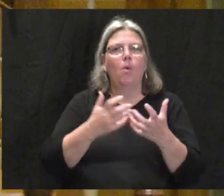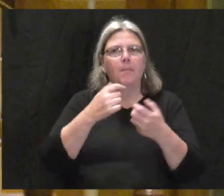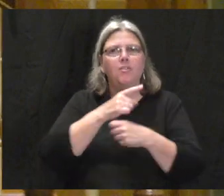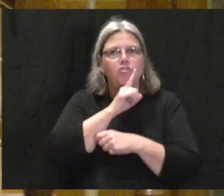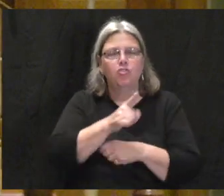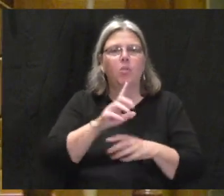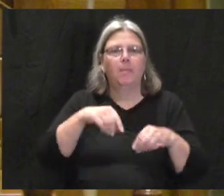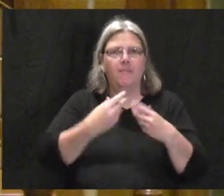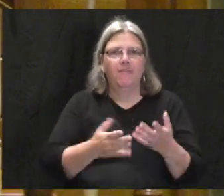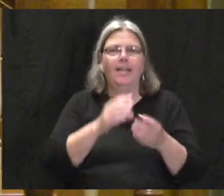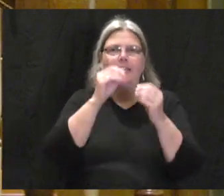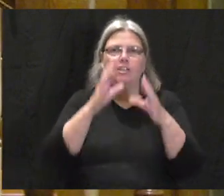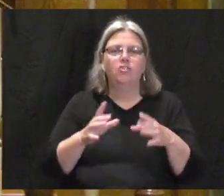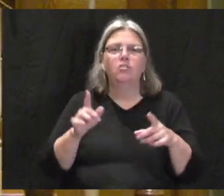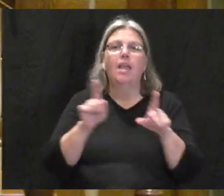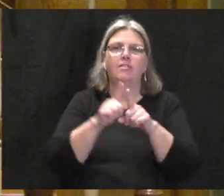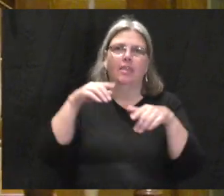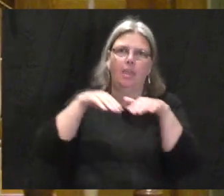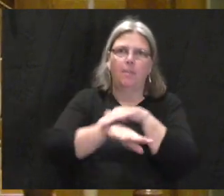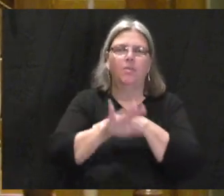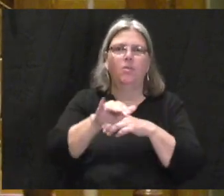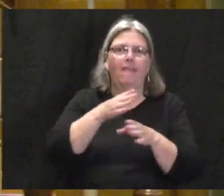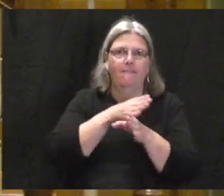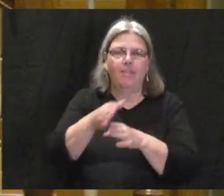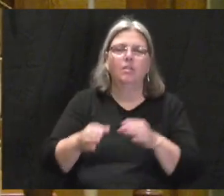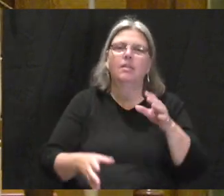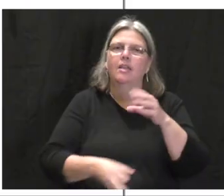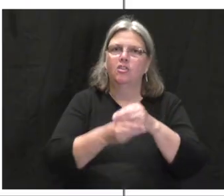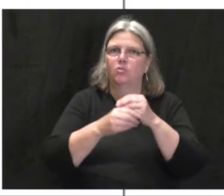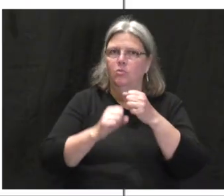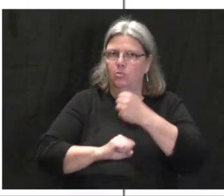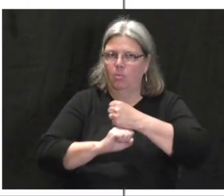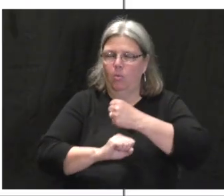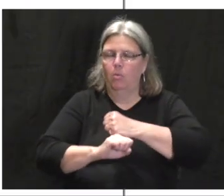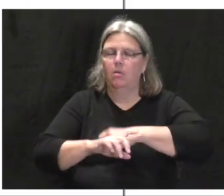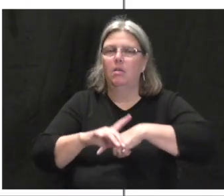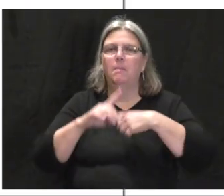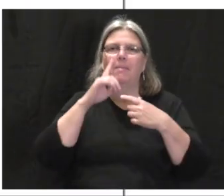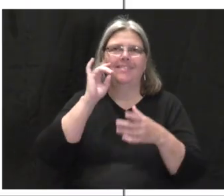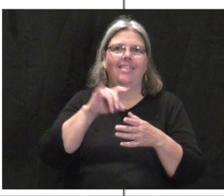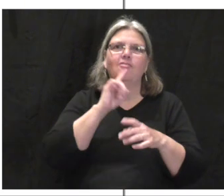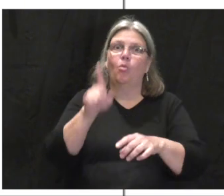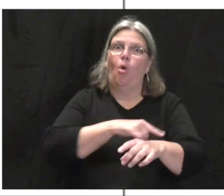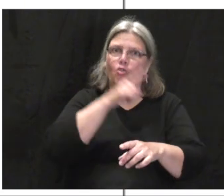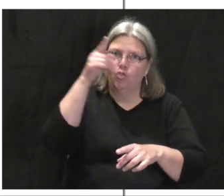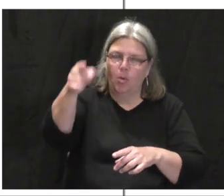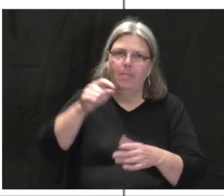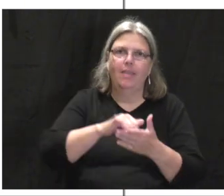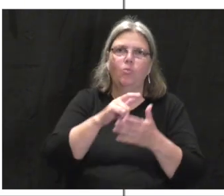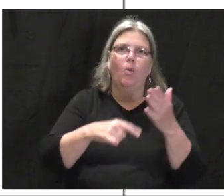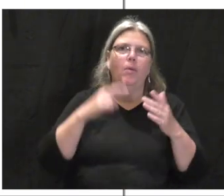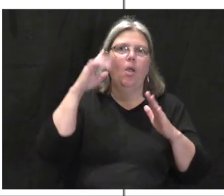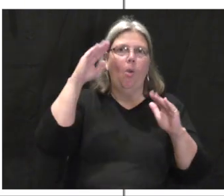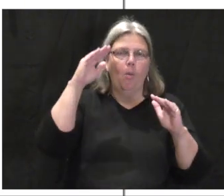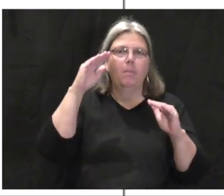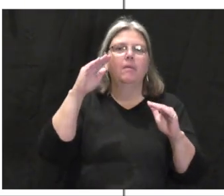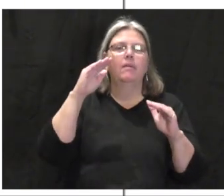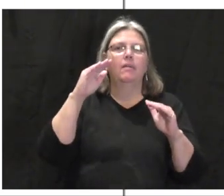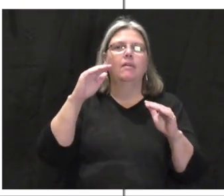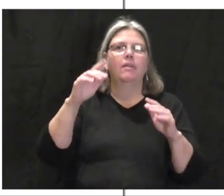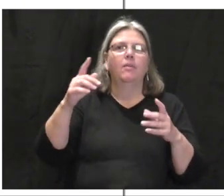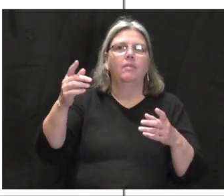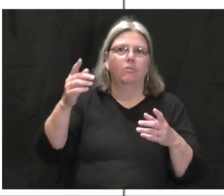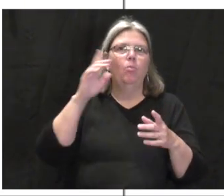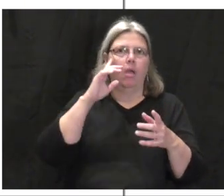stay. I think that's my last slide. Yes, and then this I thought would be helpful. This was just our recruitment schedule for this year. And